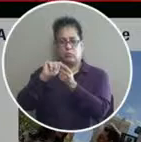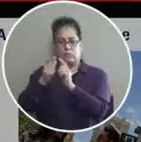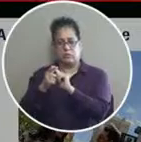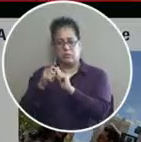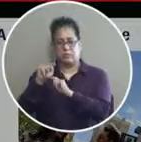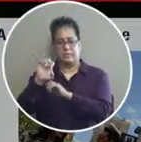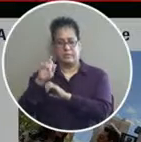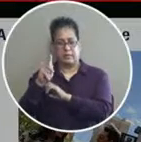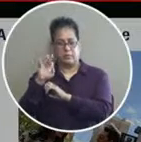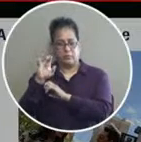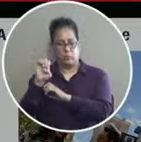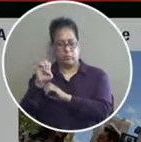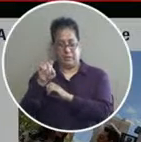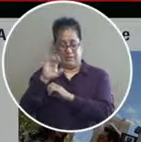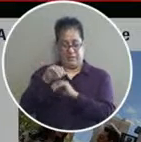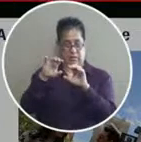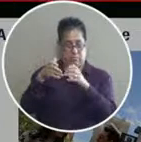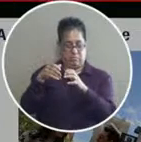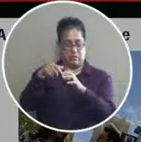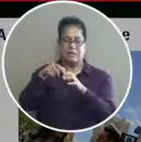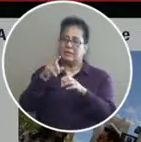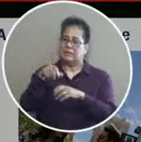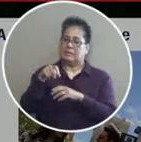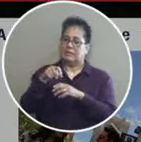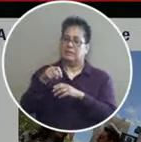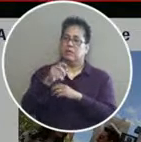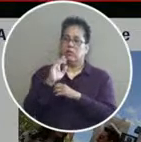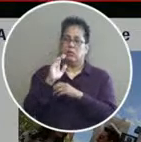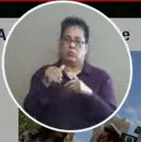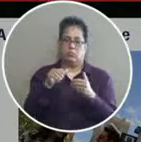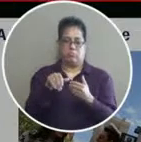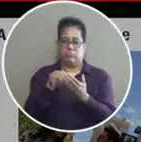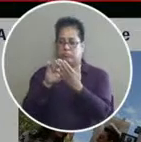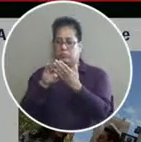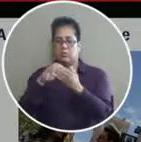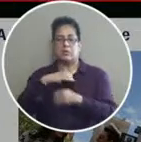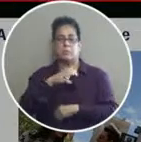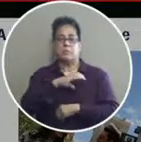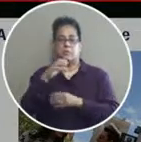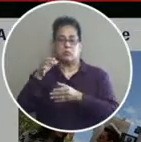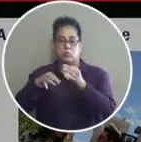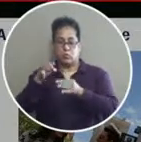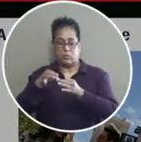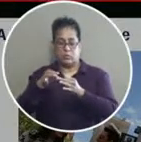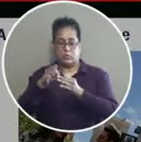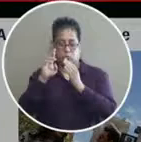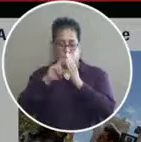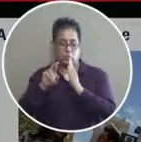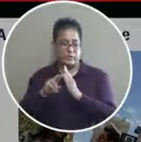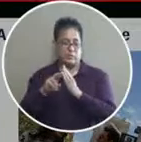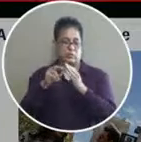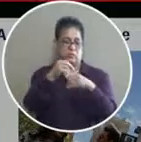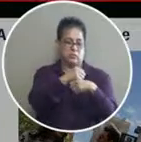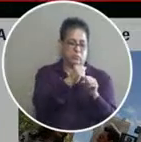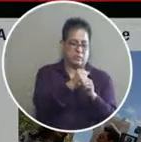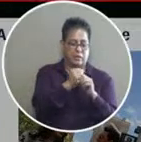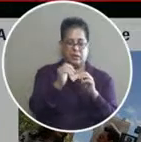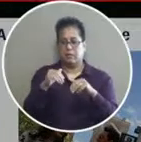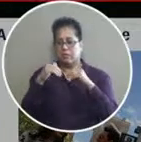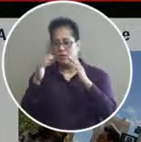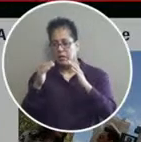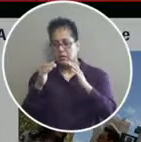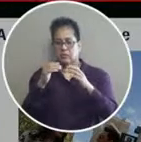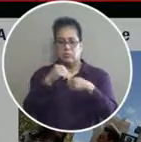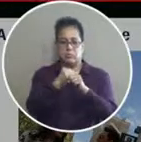Task Force. This task force is needed, and as was presented to Commissioners Court, to research, create, advance, and present